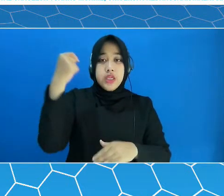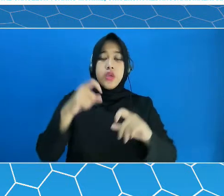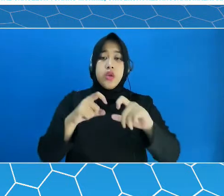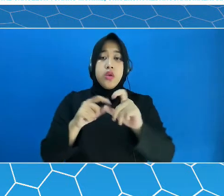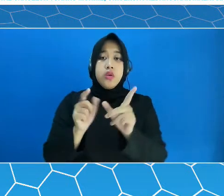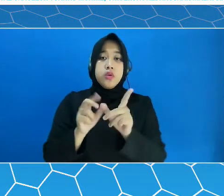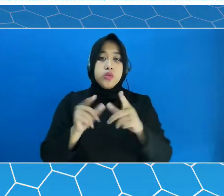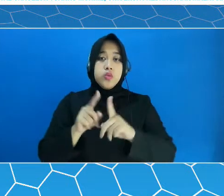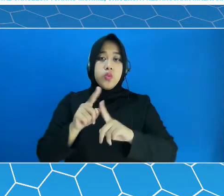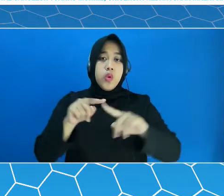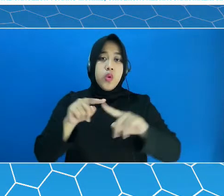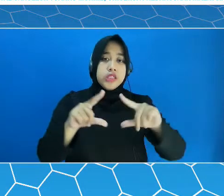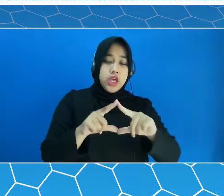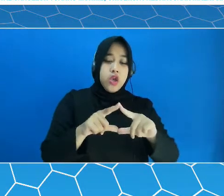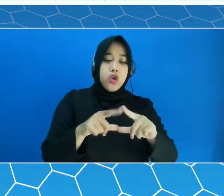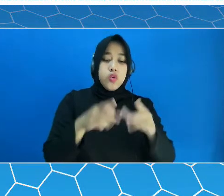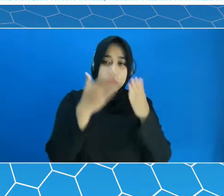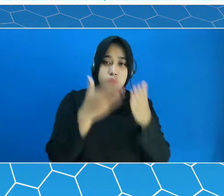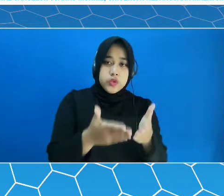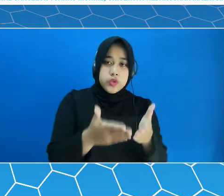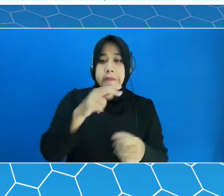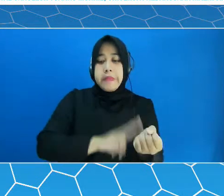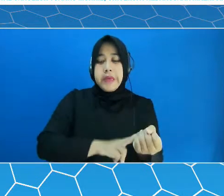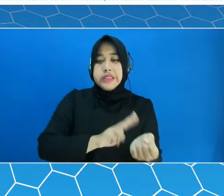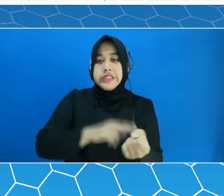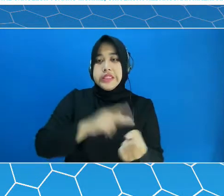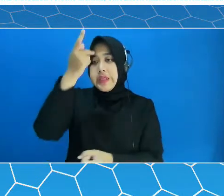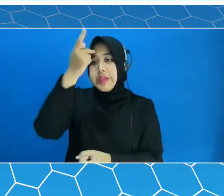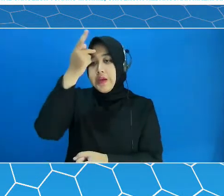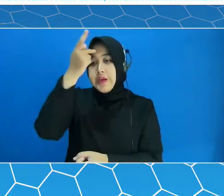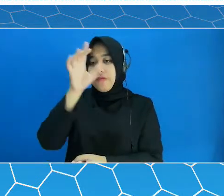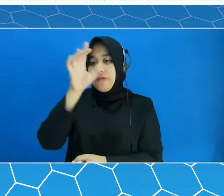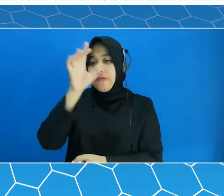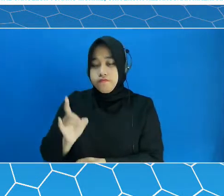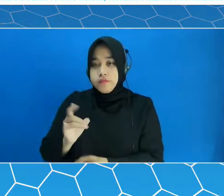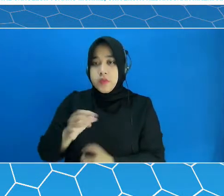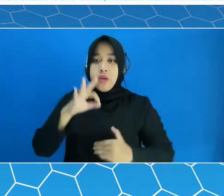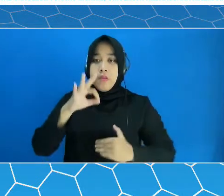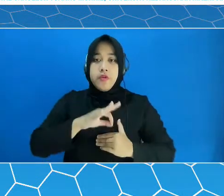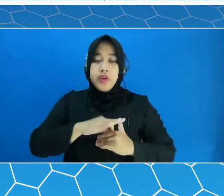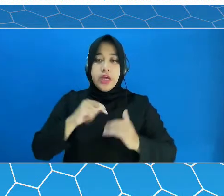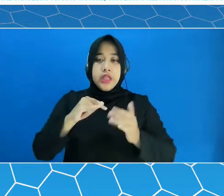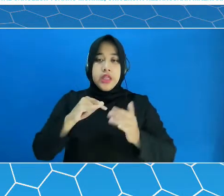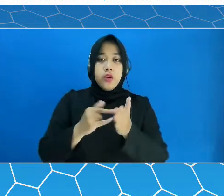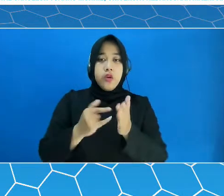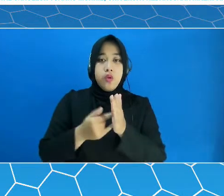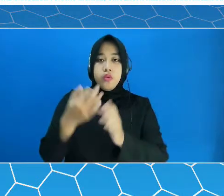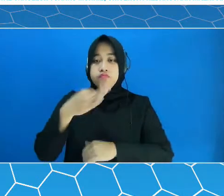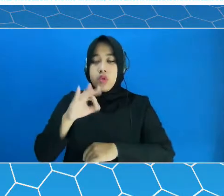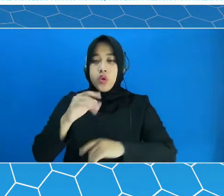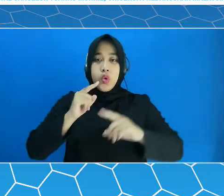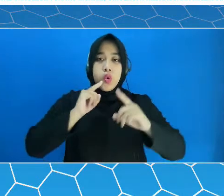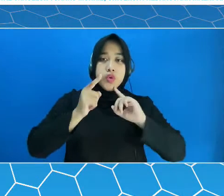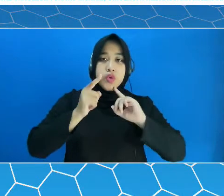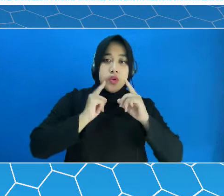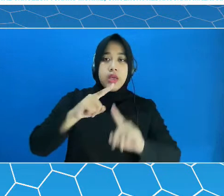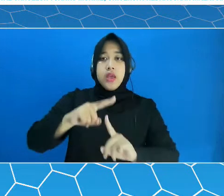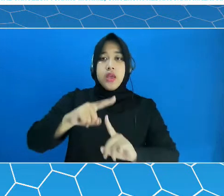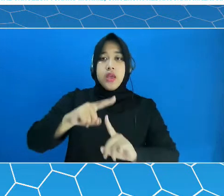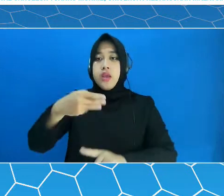technologies, yes, teleconsultation has been initiated, and I think some of the hospitals have started. We have started